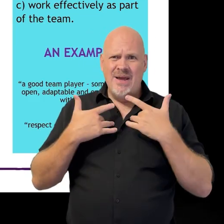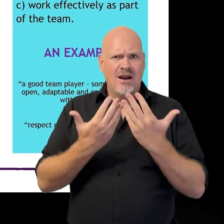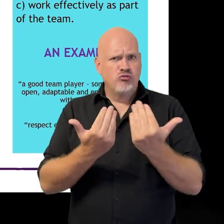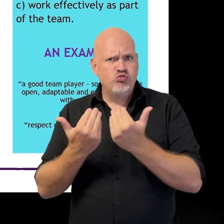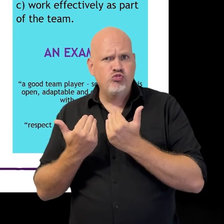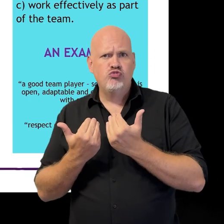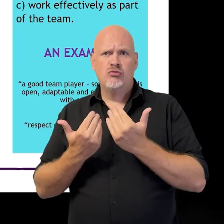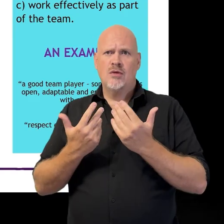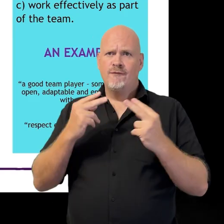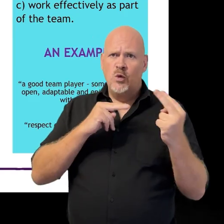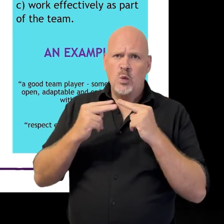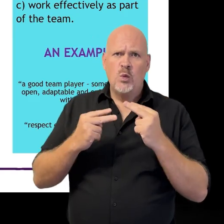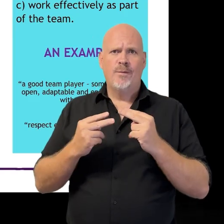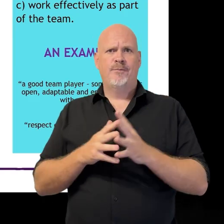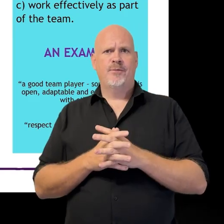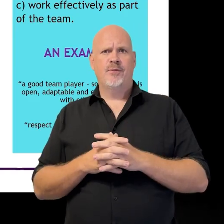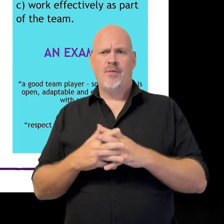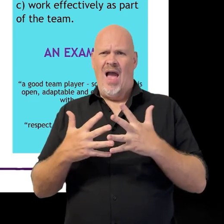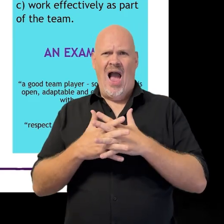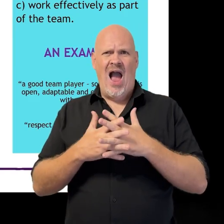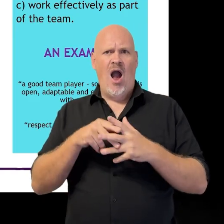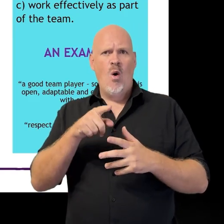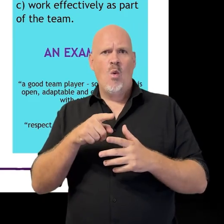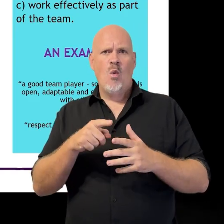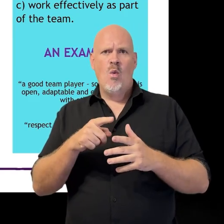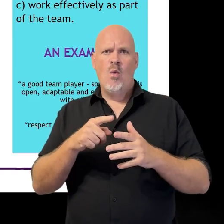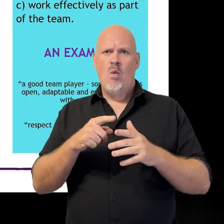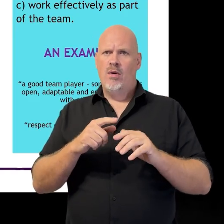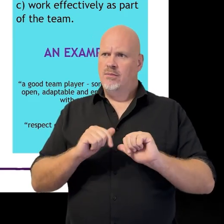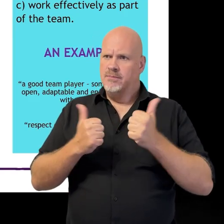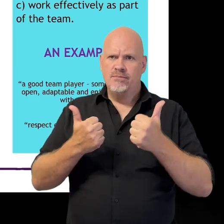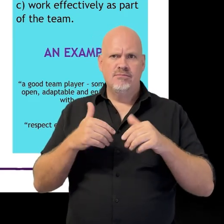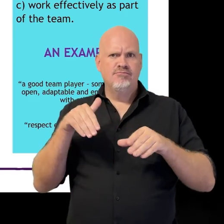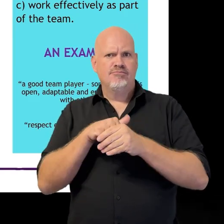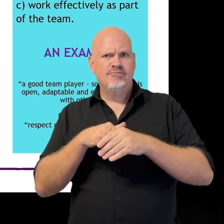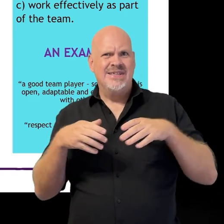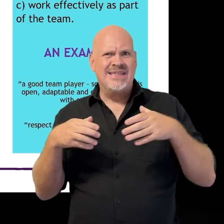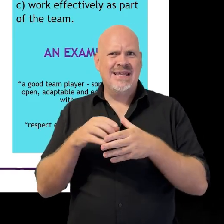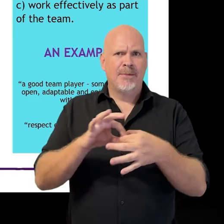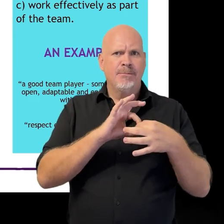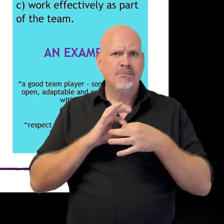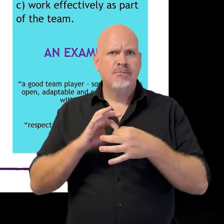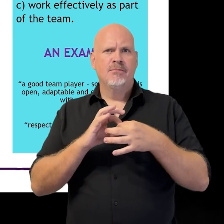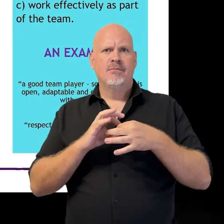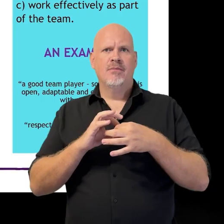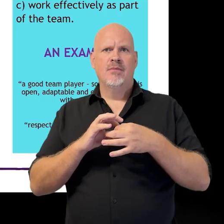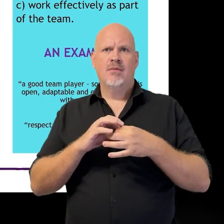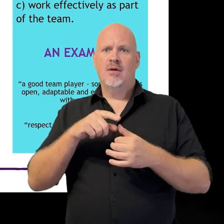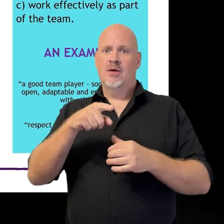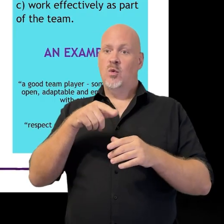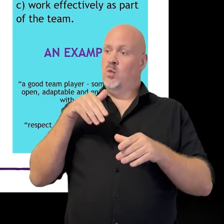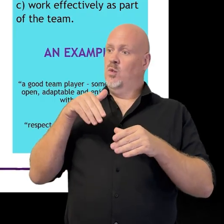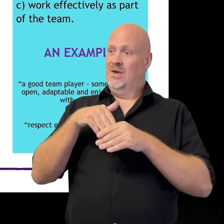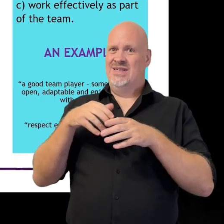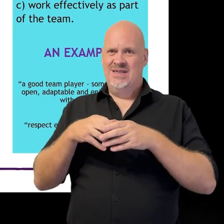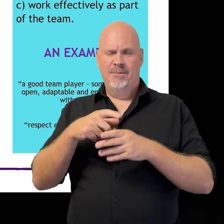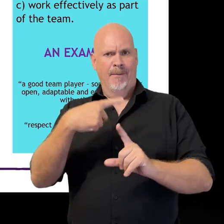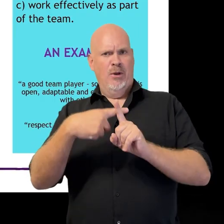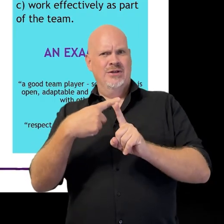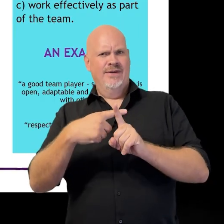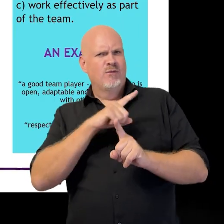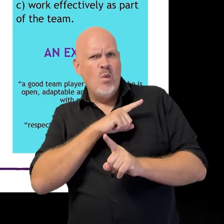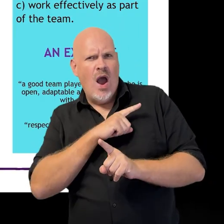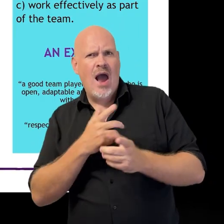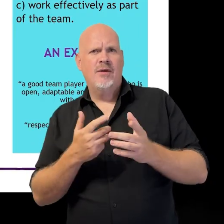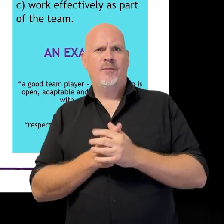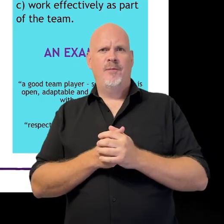different opinions, different viewpoints? How did you act as a good team player? What